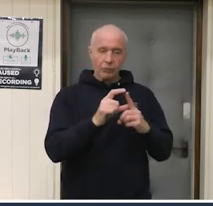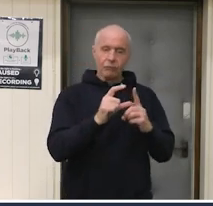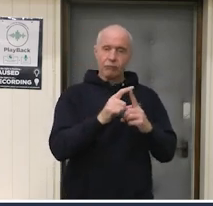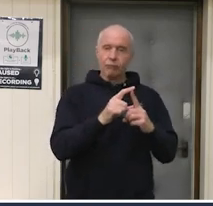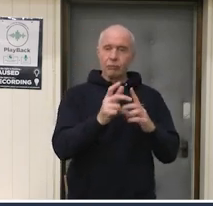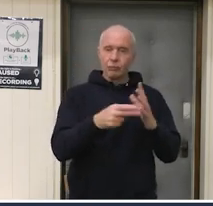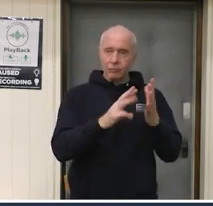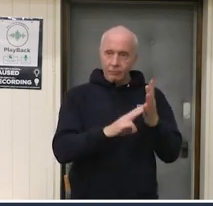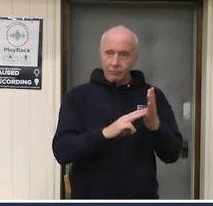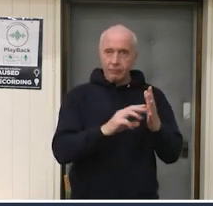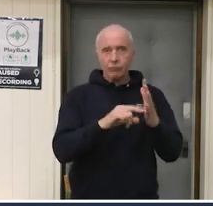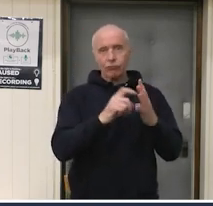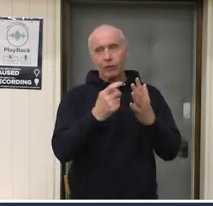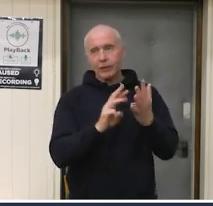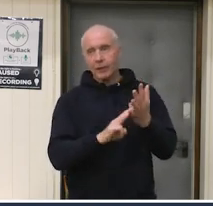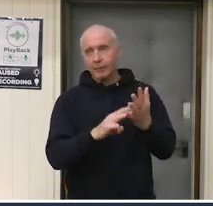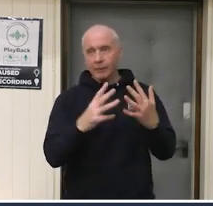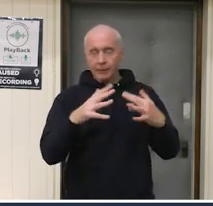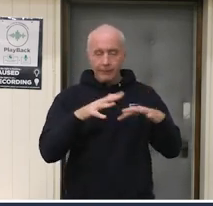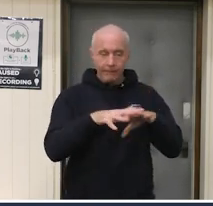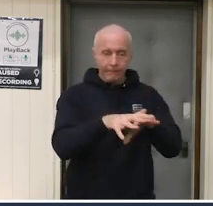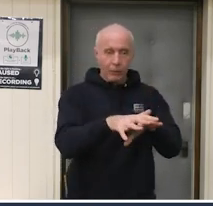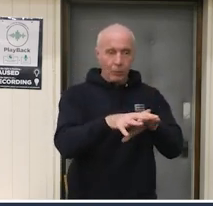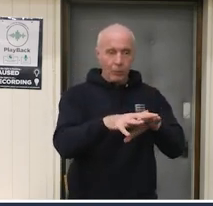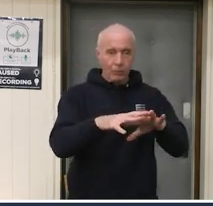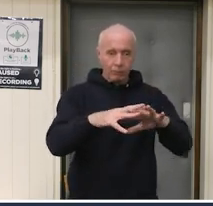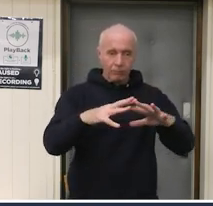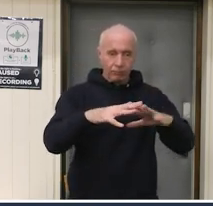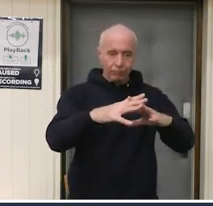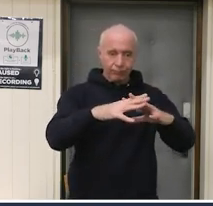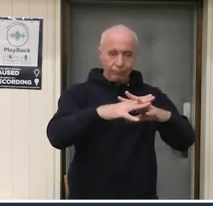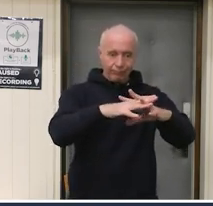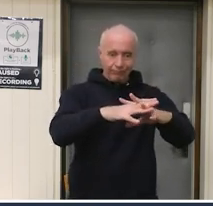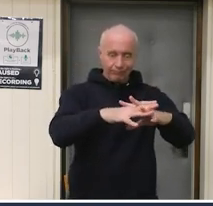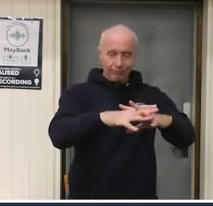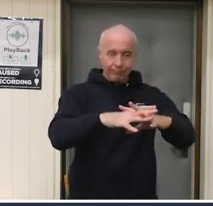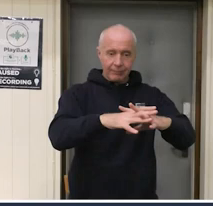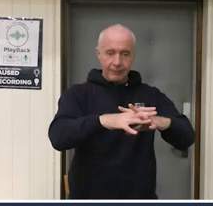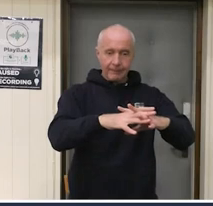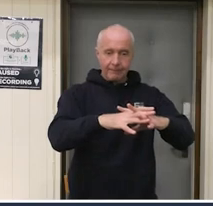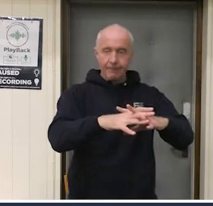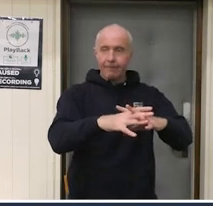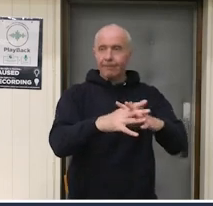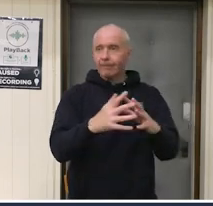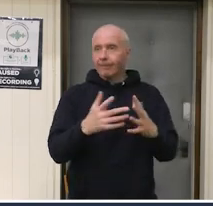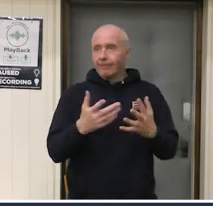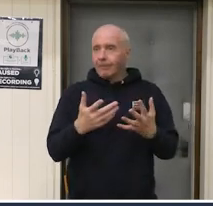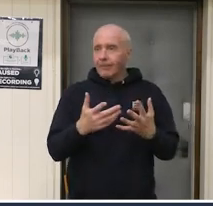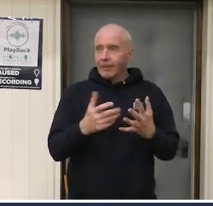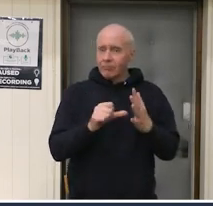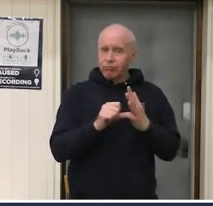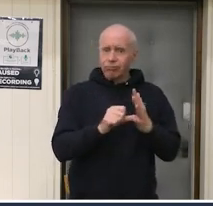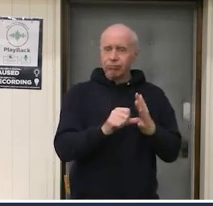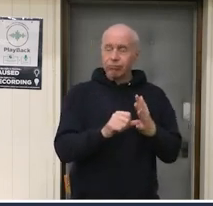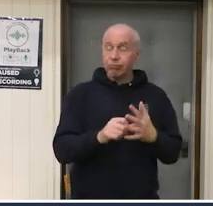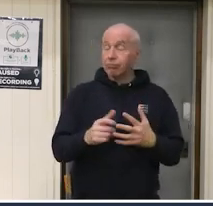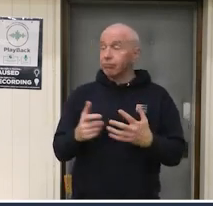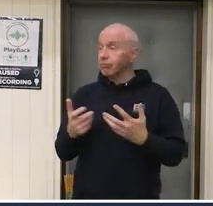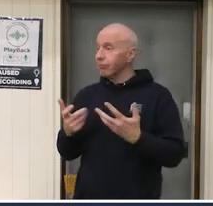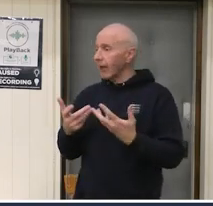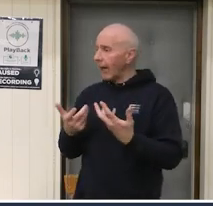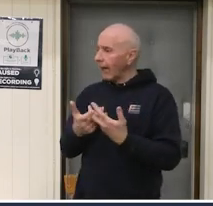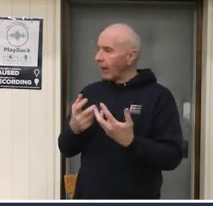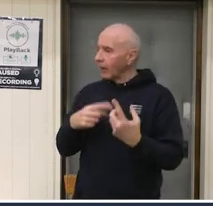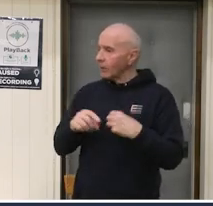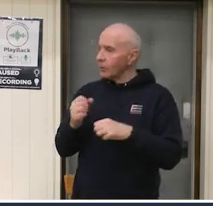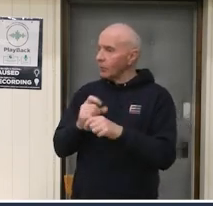energy. That sounds like a hard ask, right? Doesn't it? So how do we go about this? Well, the sun